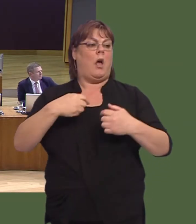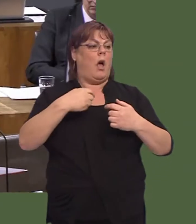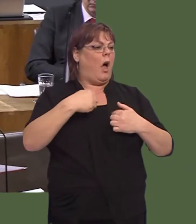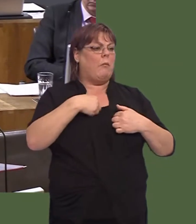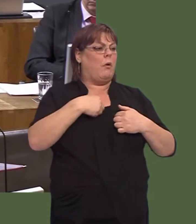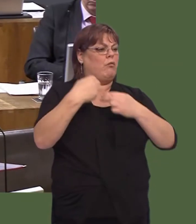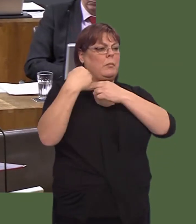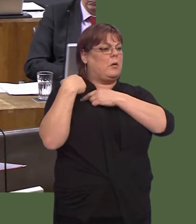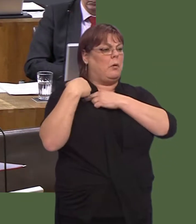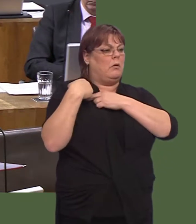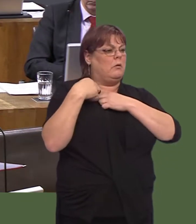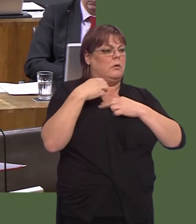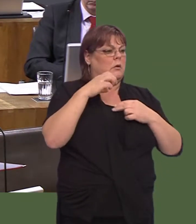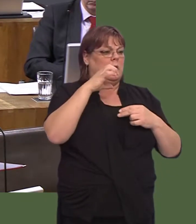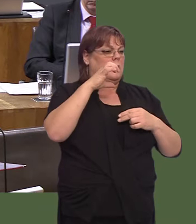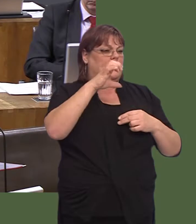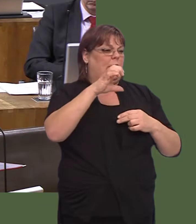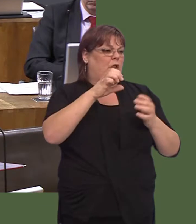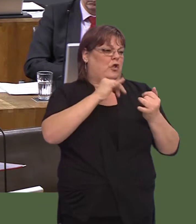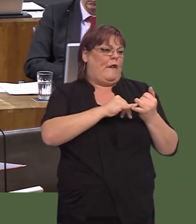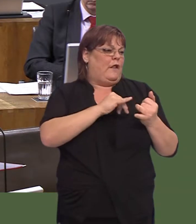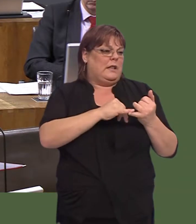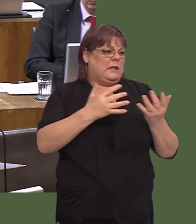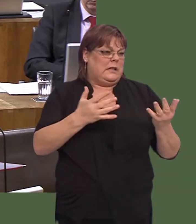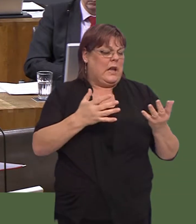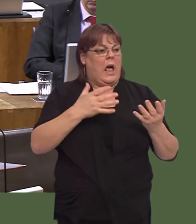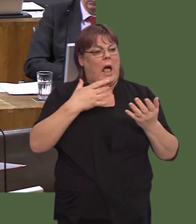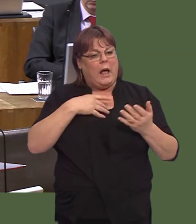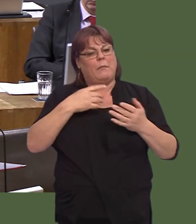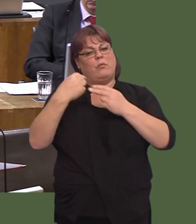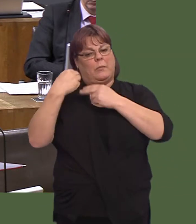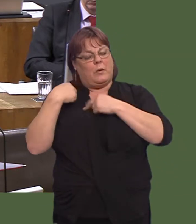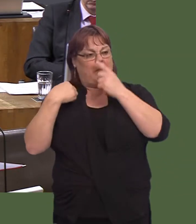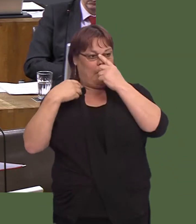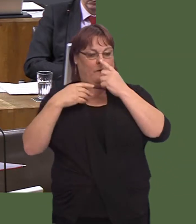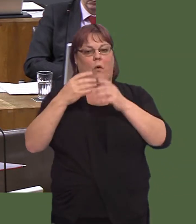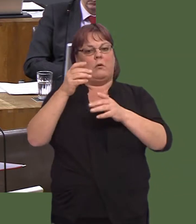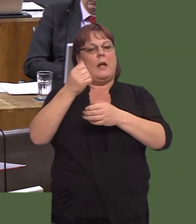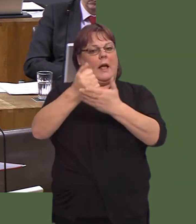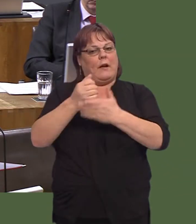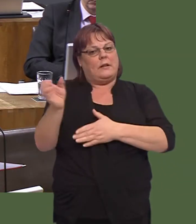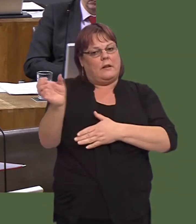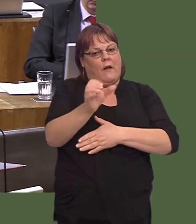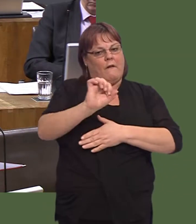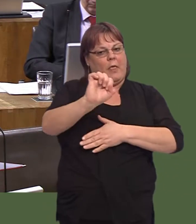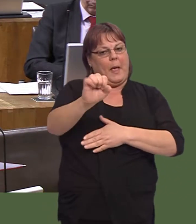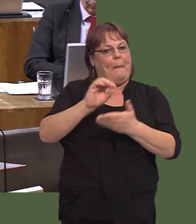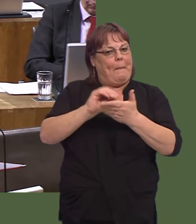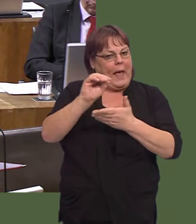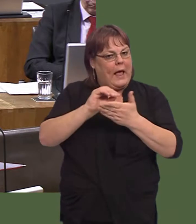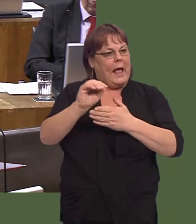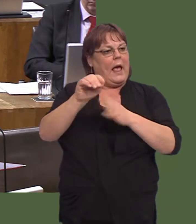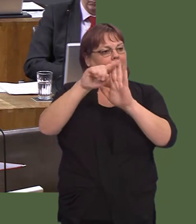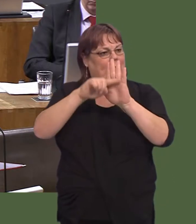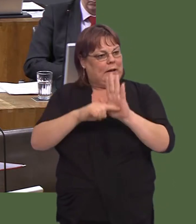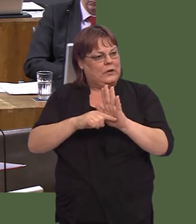way, shape or form. I am responsible for special advisers and for their appointment. In terms of their pay and conditions as a line manager,